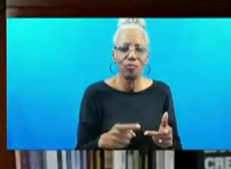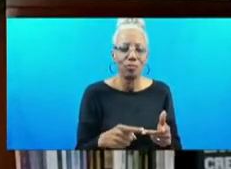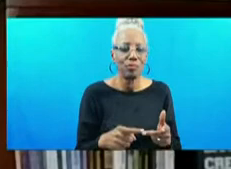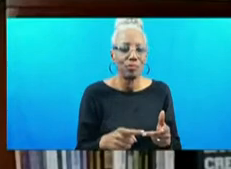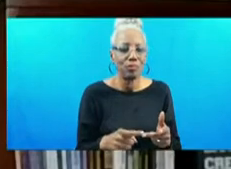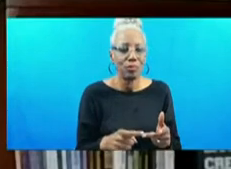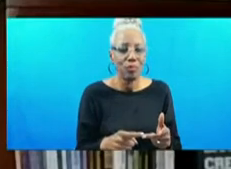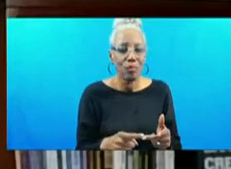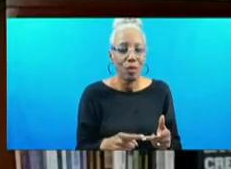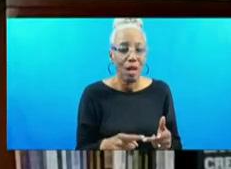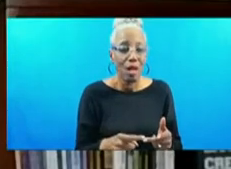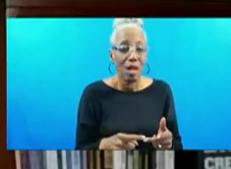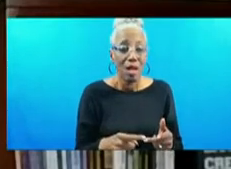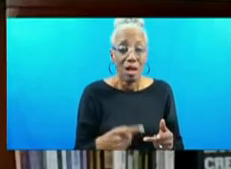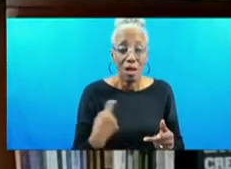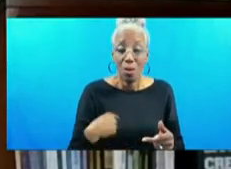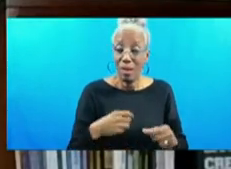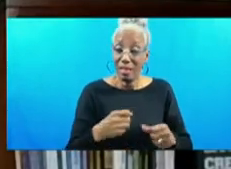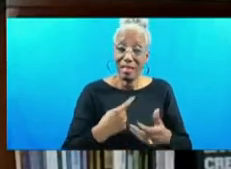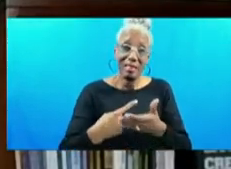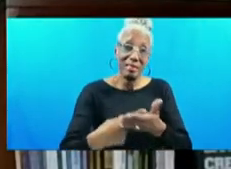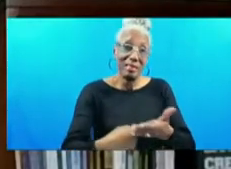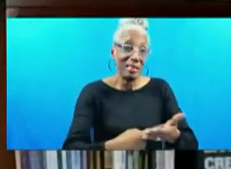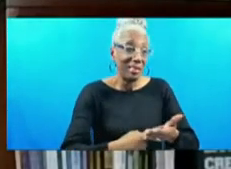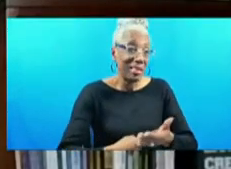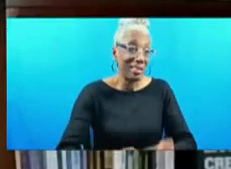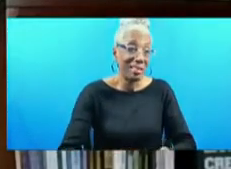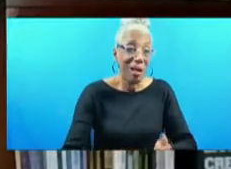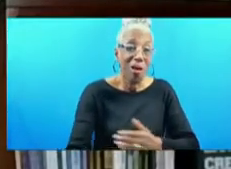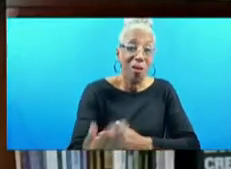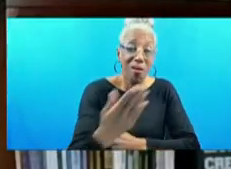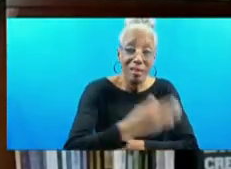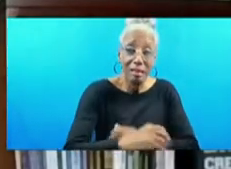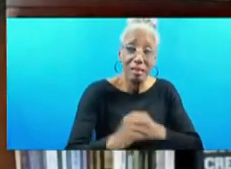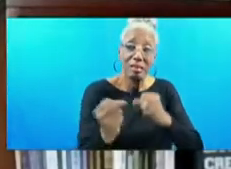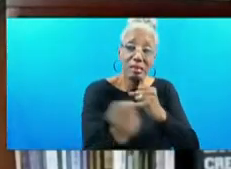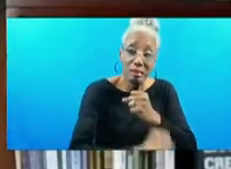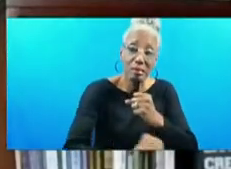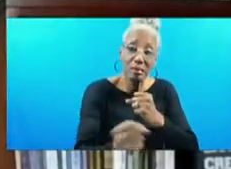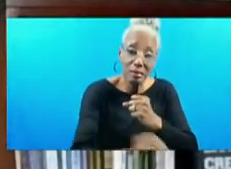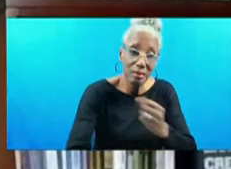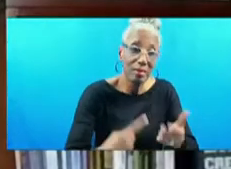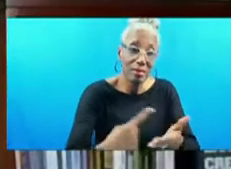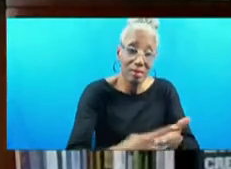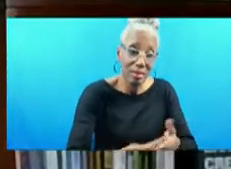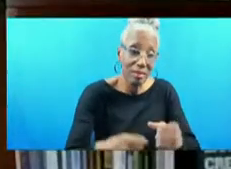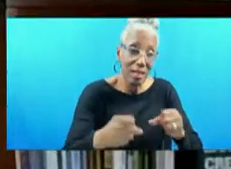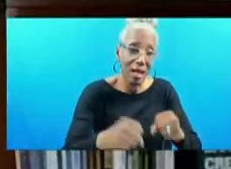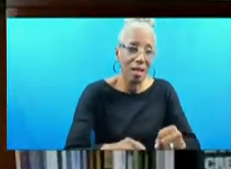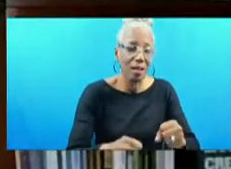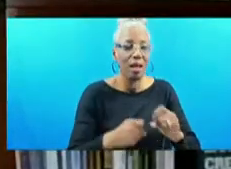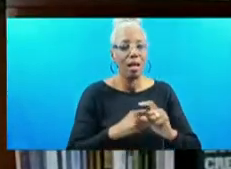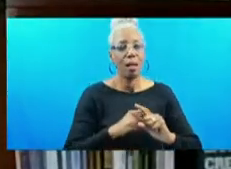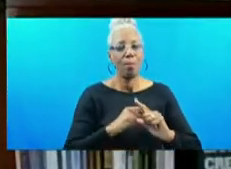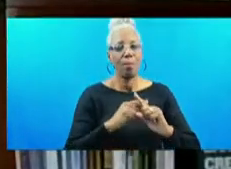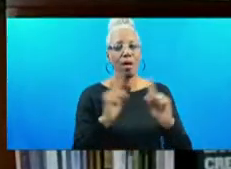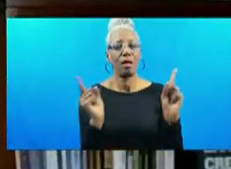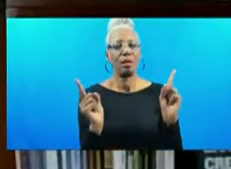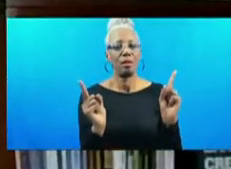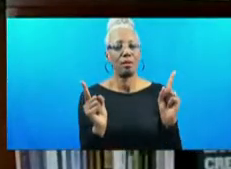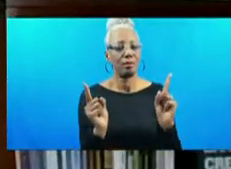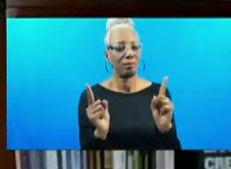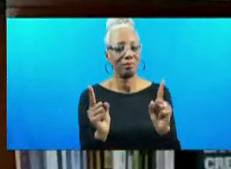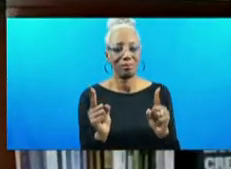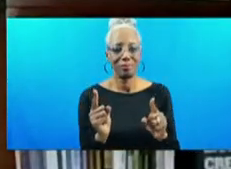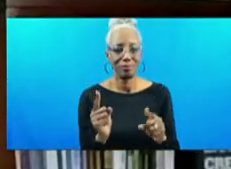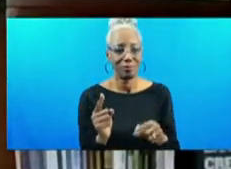day. From my perspective as a superintendent, and I said to the staff at that point in time, we're not coming to this table discussing